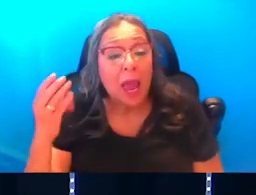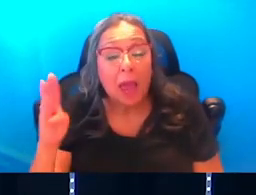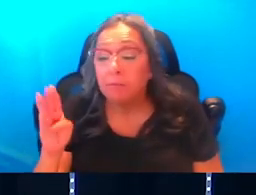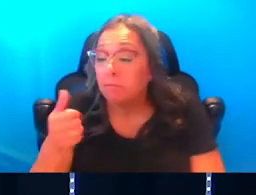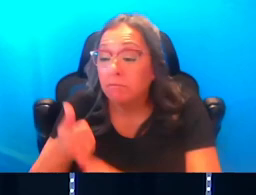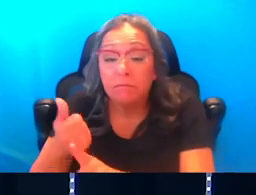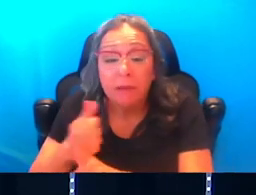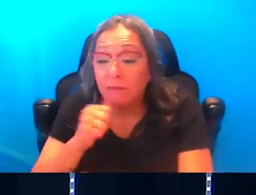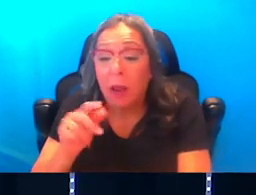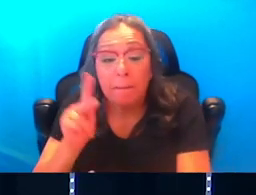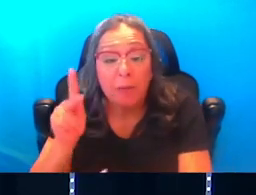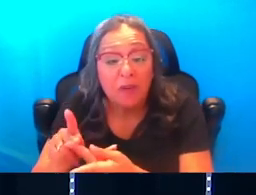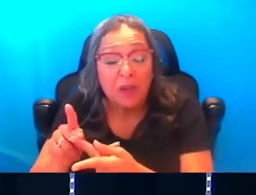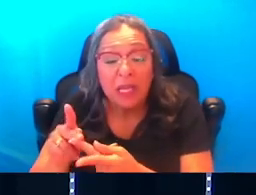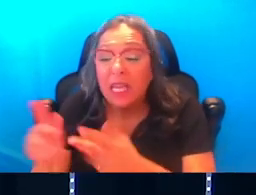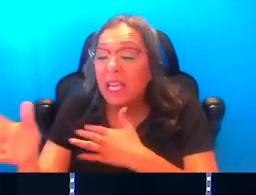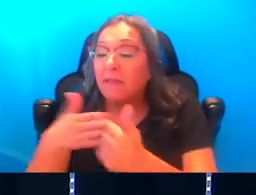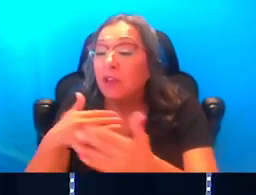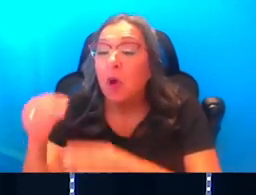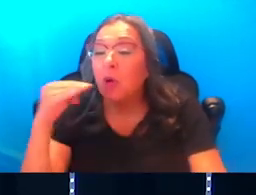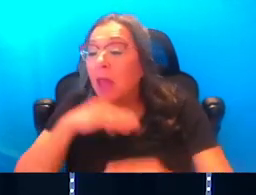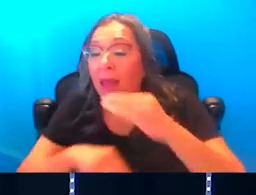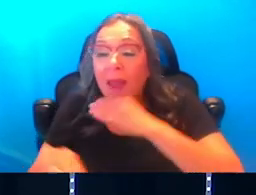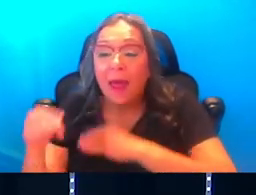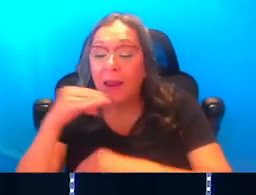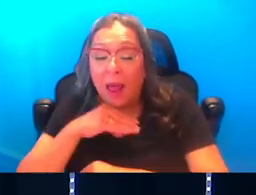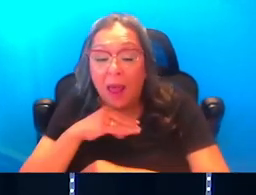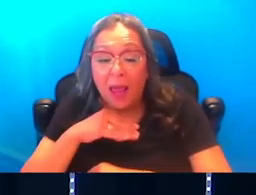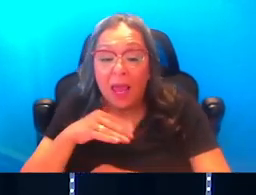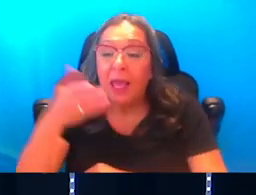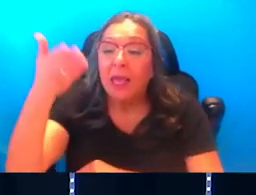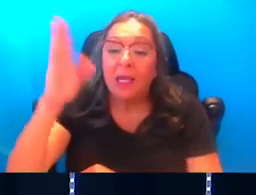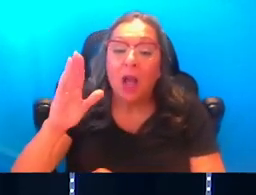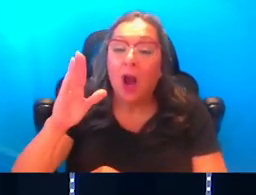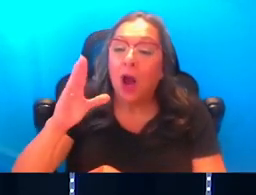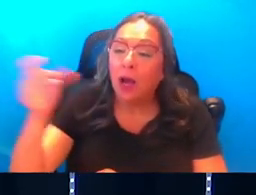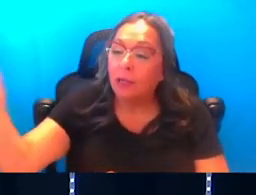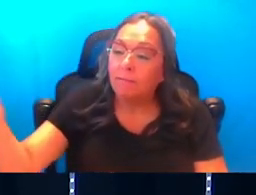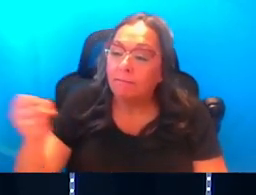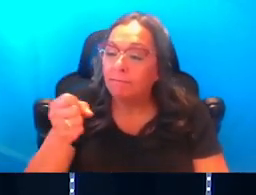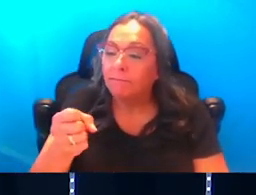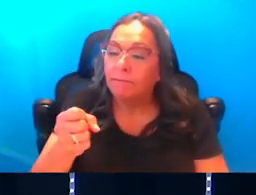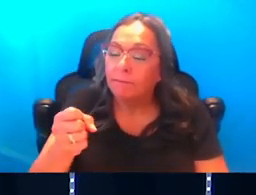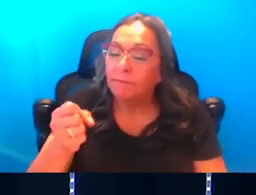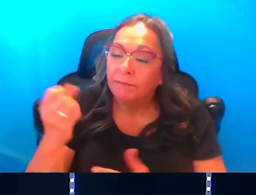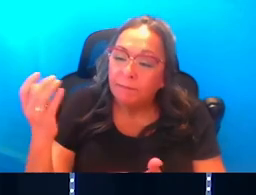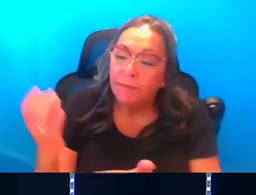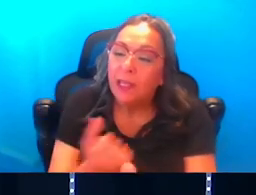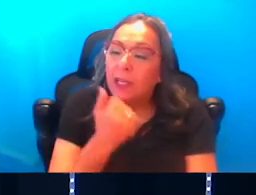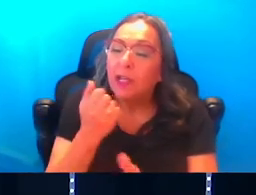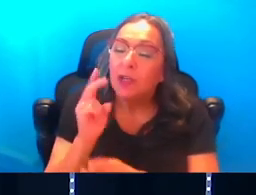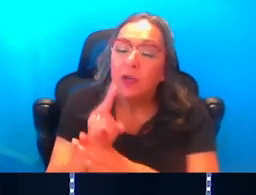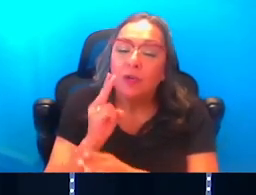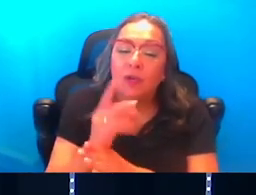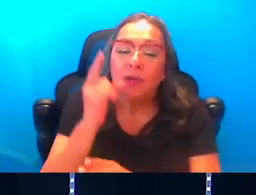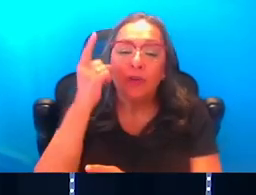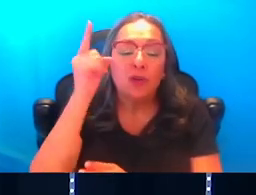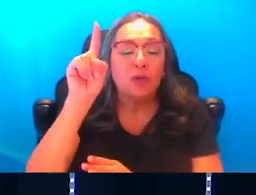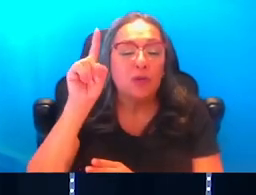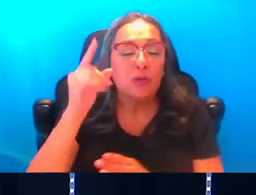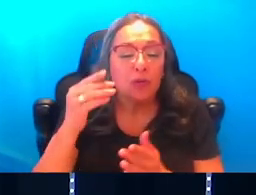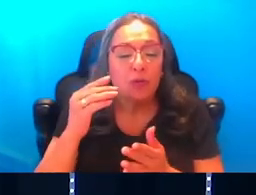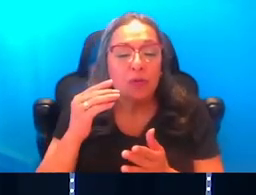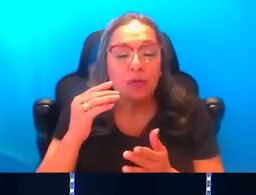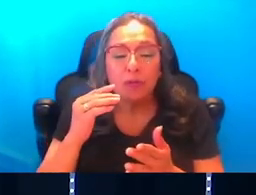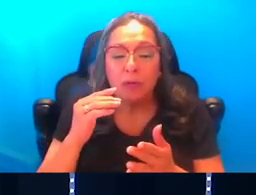In the midst of all of her lies, God is still using her. Somehow, in the midst of all those lies, this little thing pokes out.